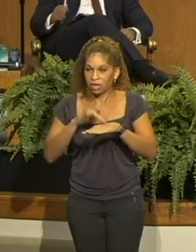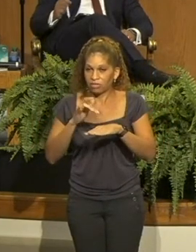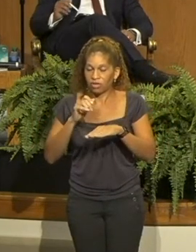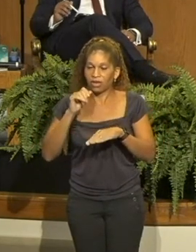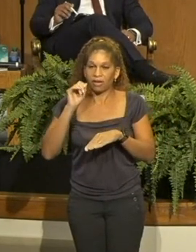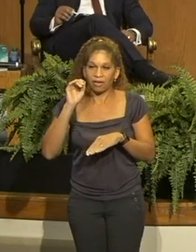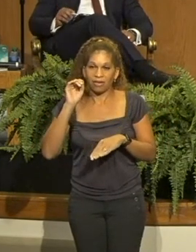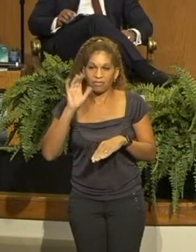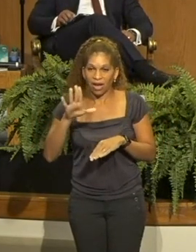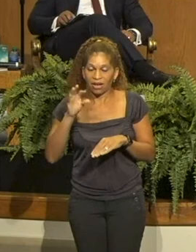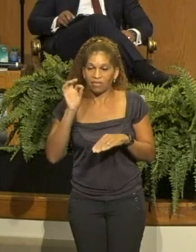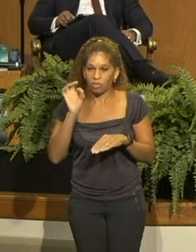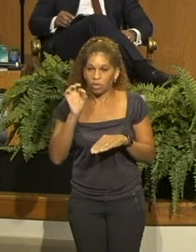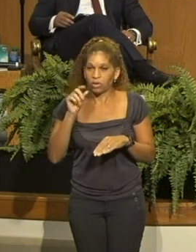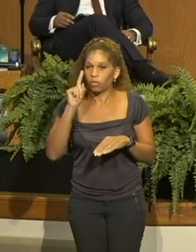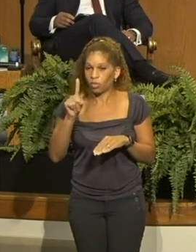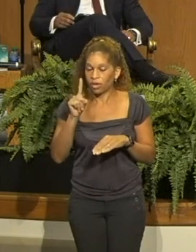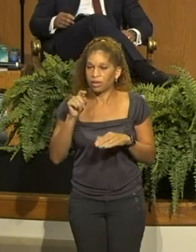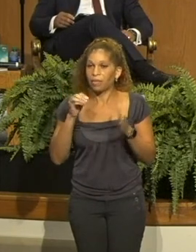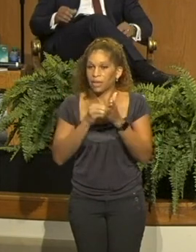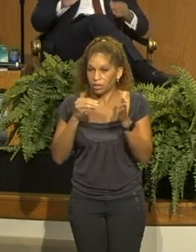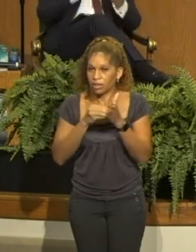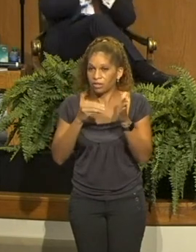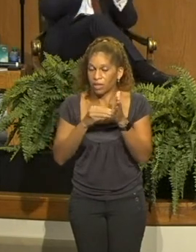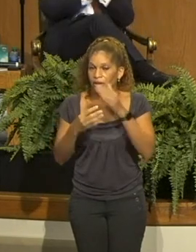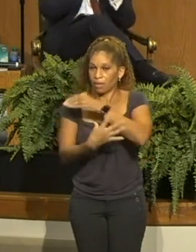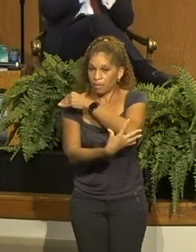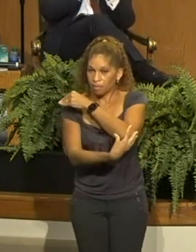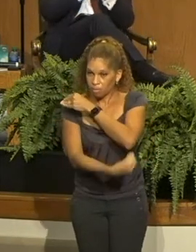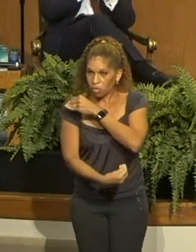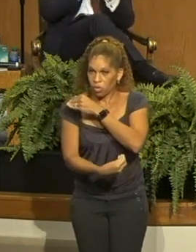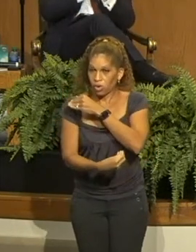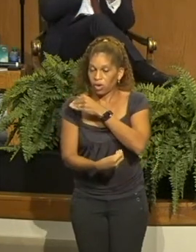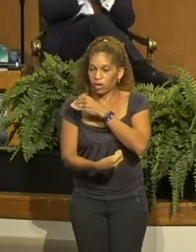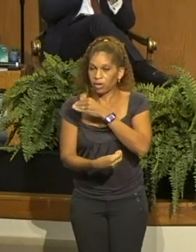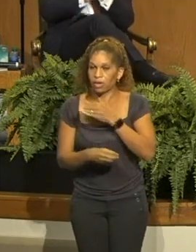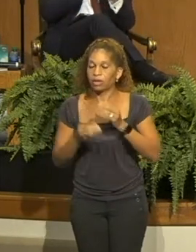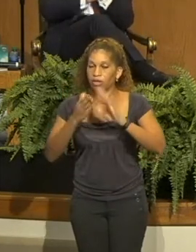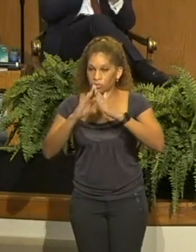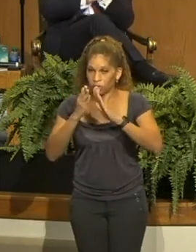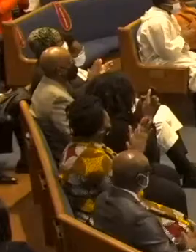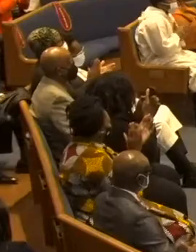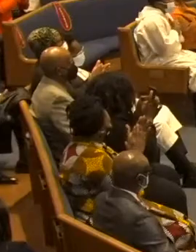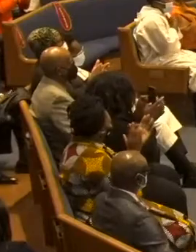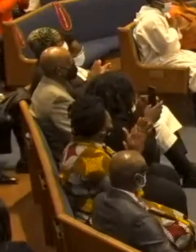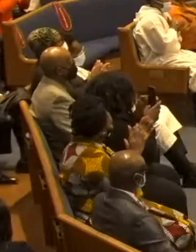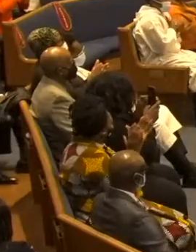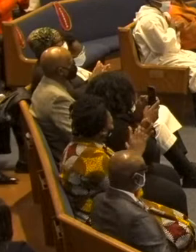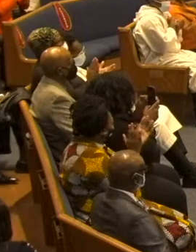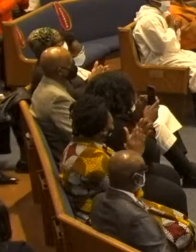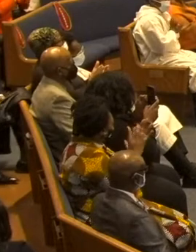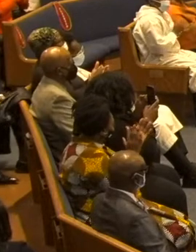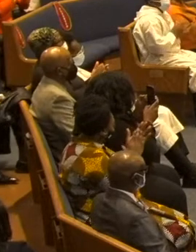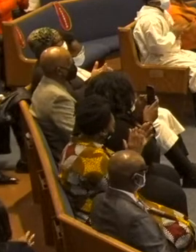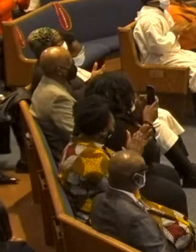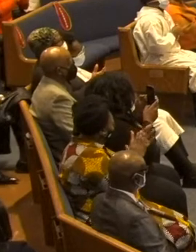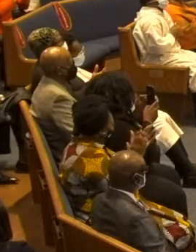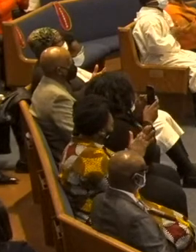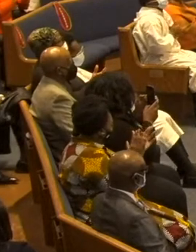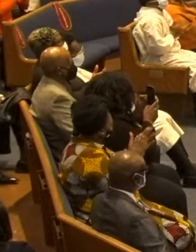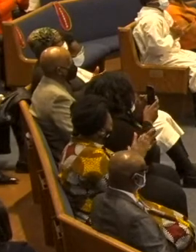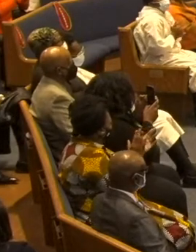5.1 million poor and low income voters, low